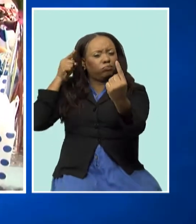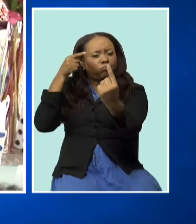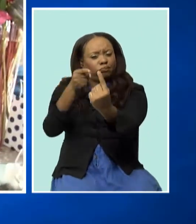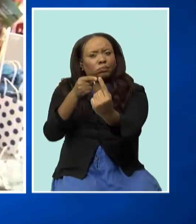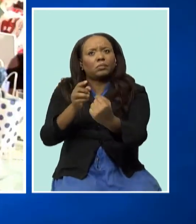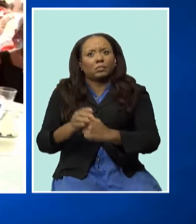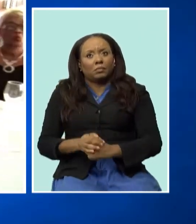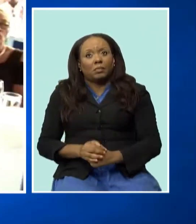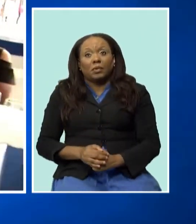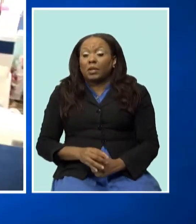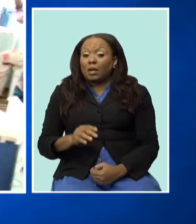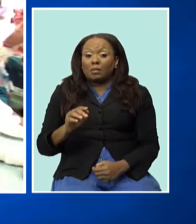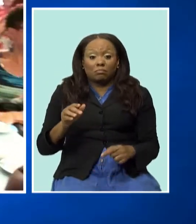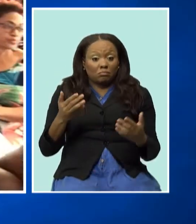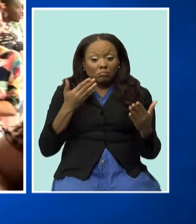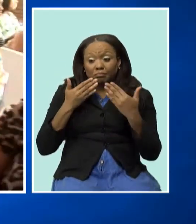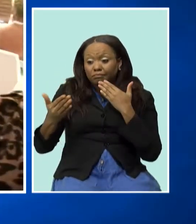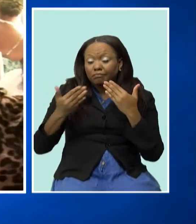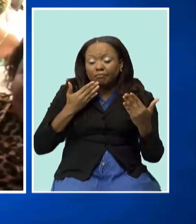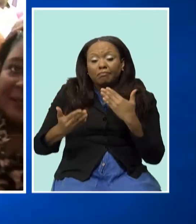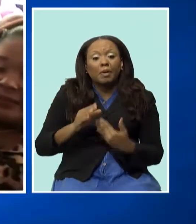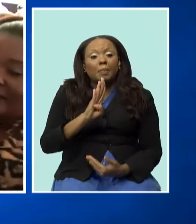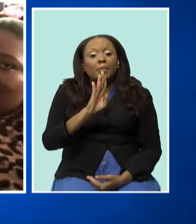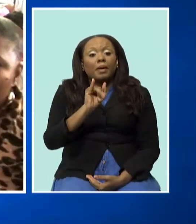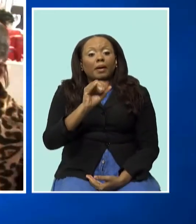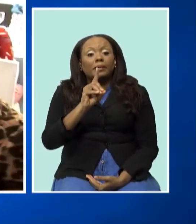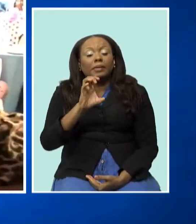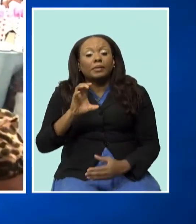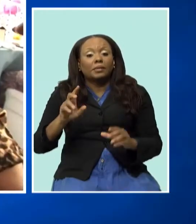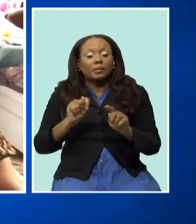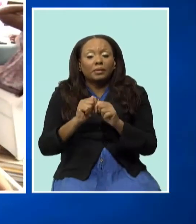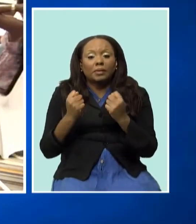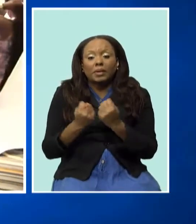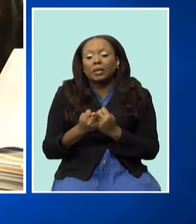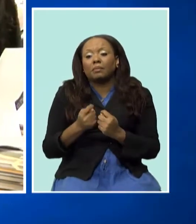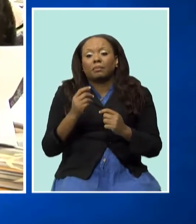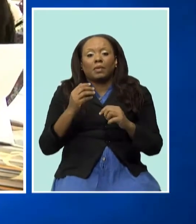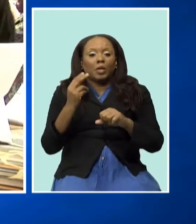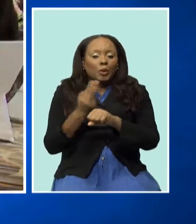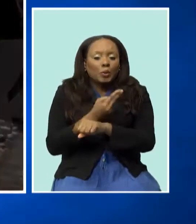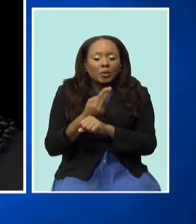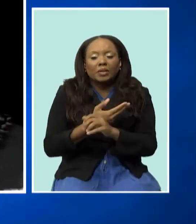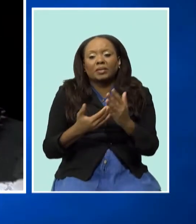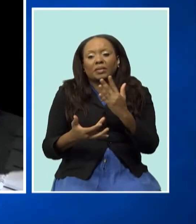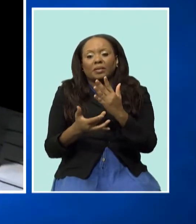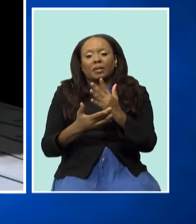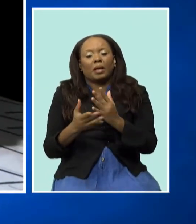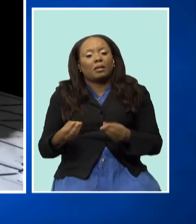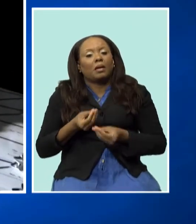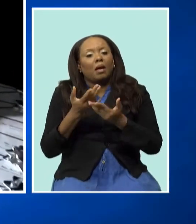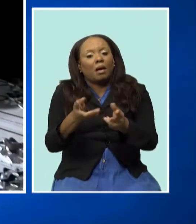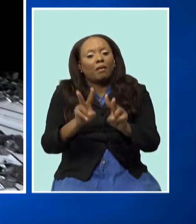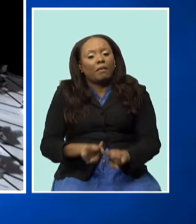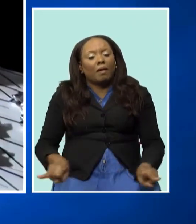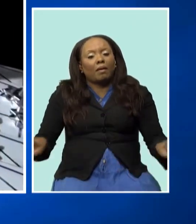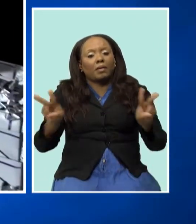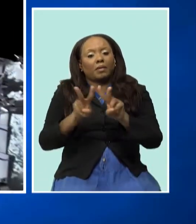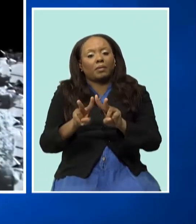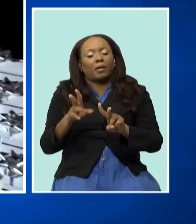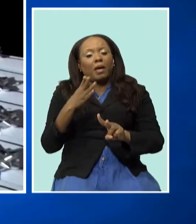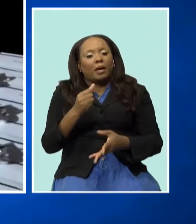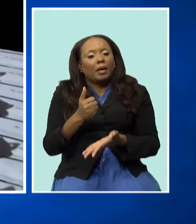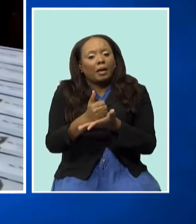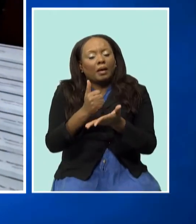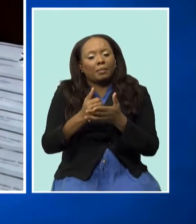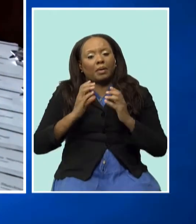team for introducing and expanding the use of technology and creating value by promoting it to its clients.